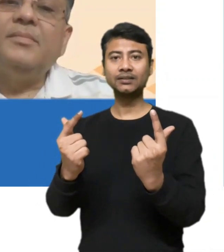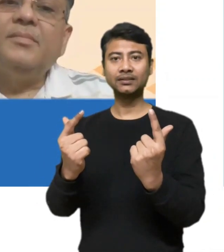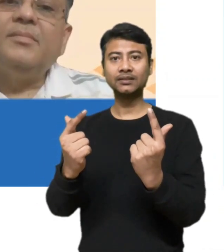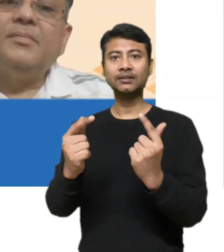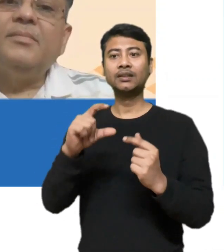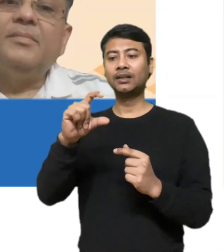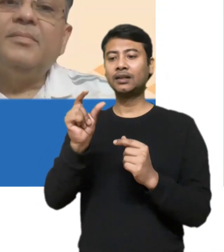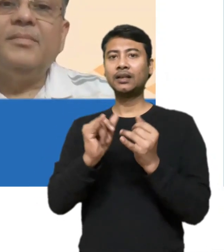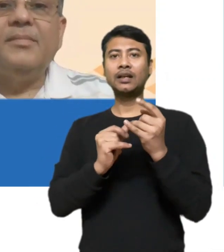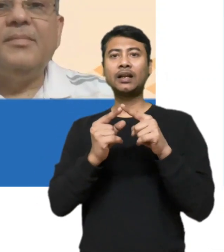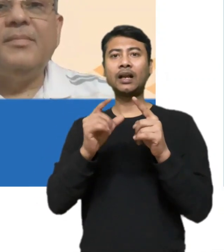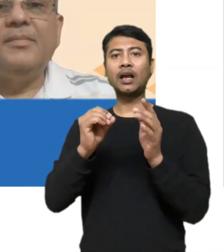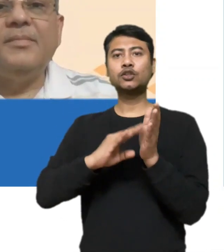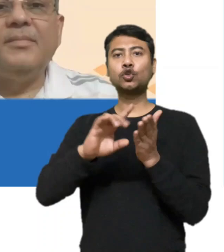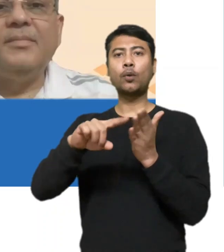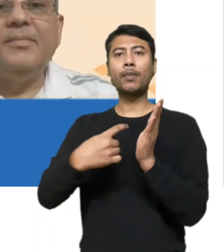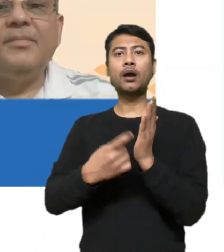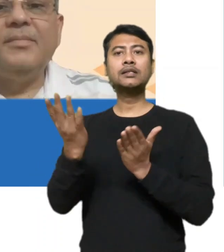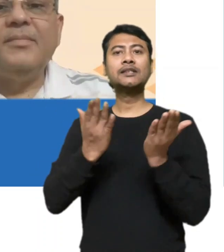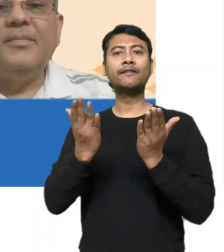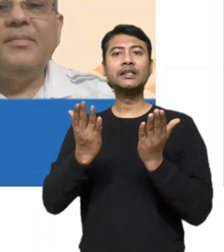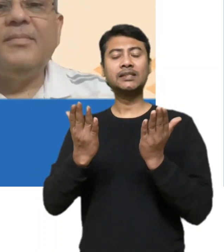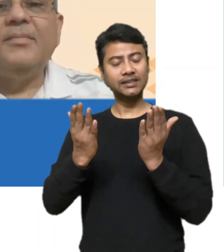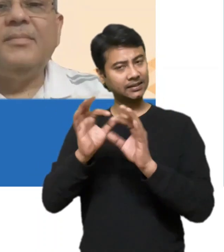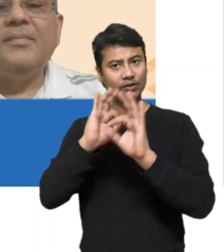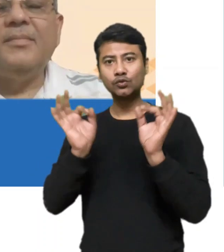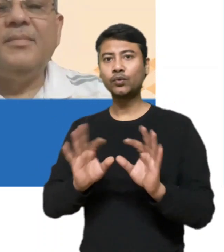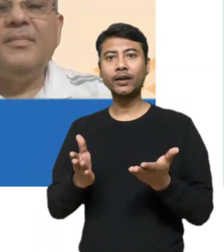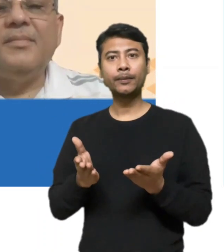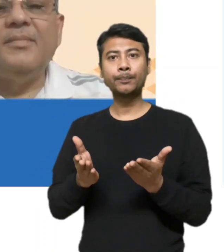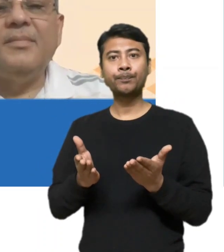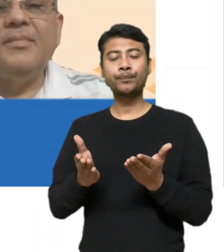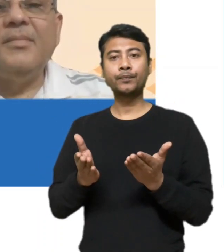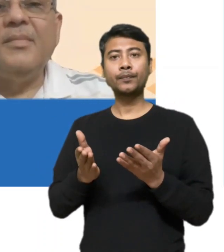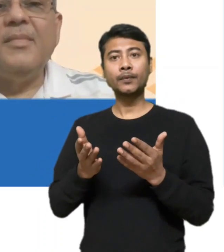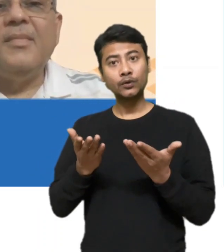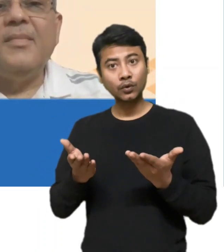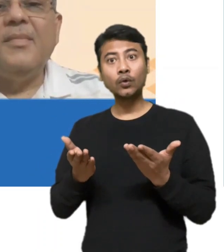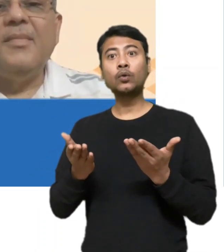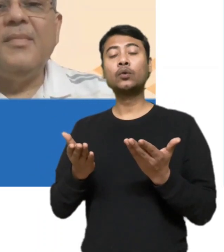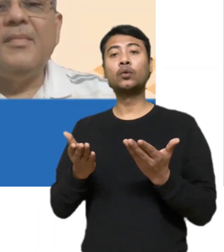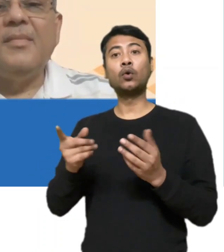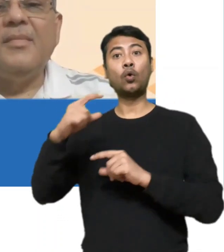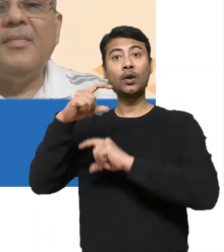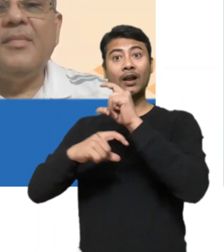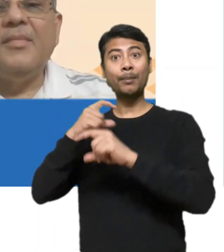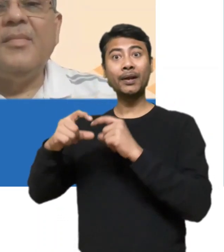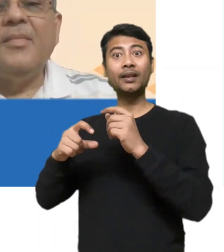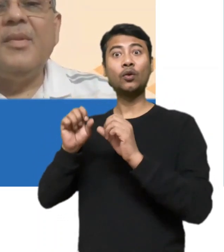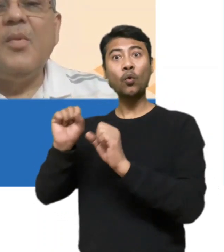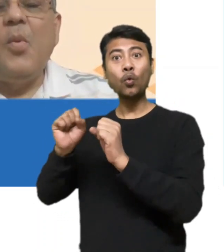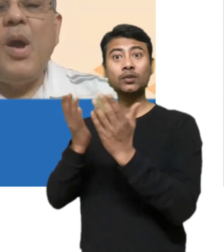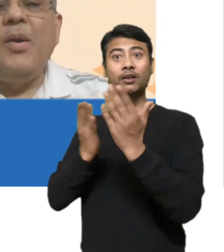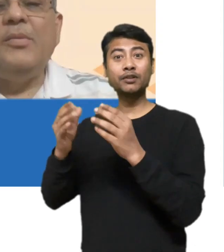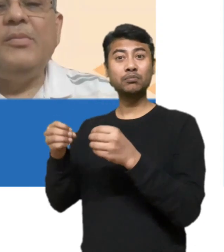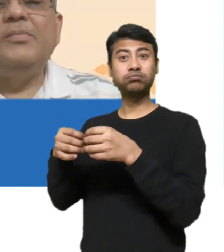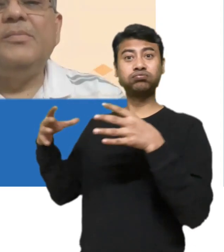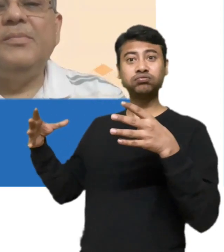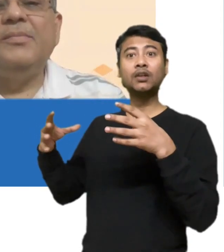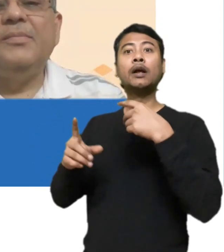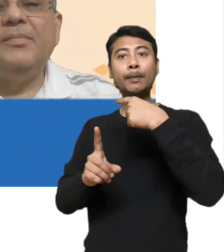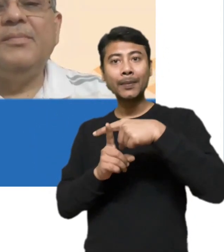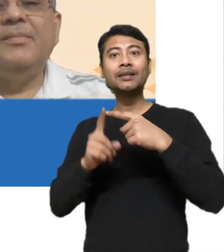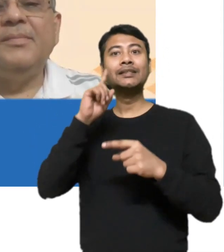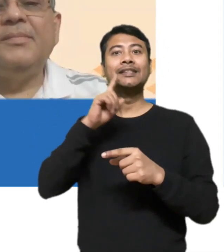own employees, but also you're making the world accessible to deaf people wherever you go. How many calls we